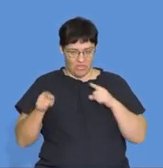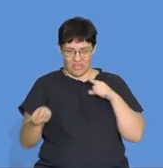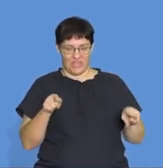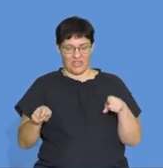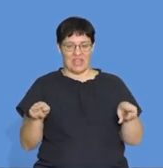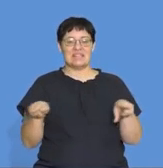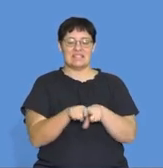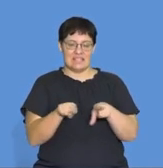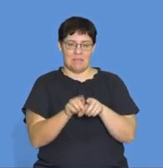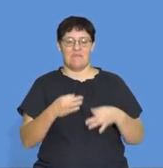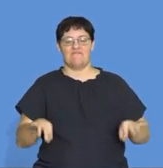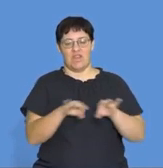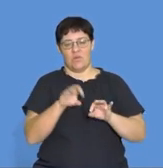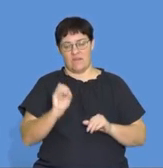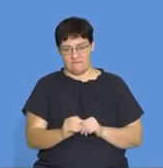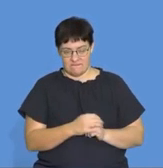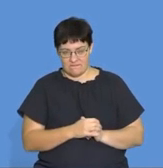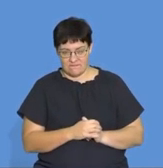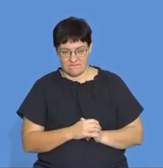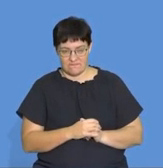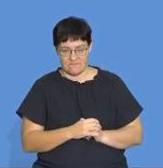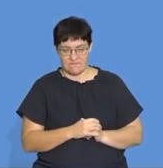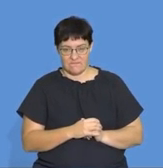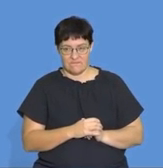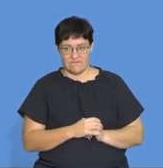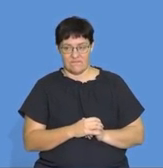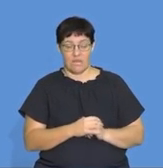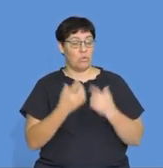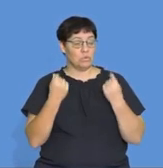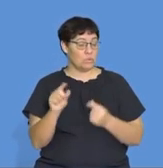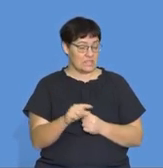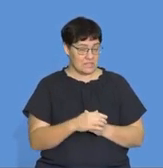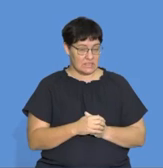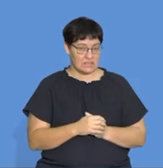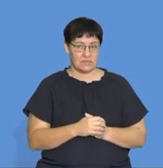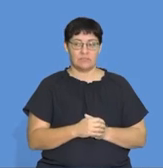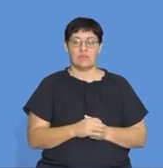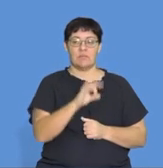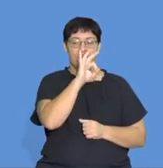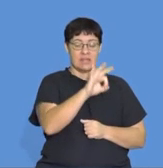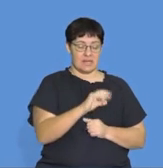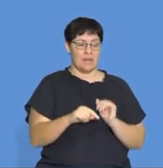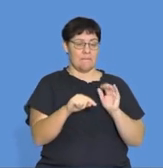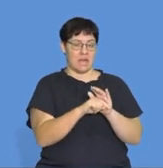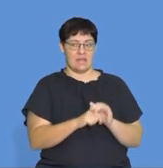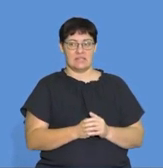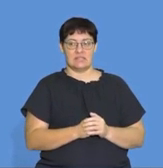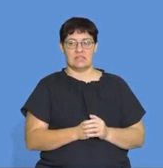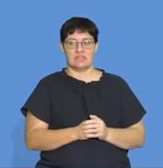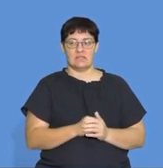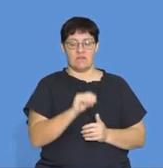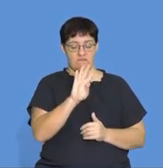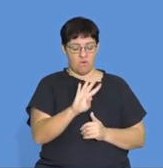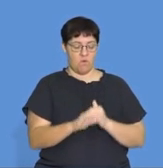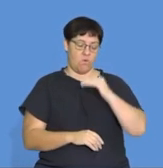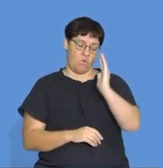same value at all times. So if I do that, it will be 3 minus 4 in